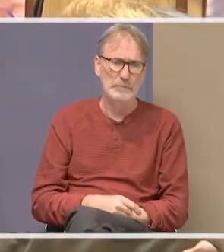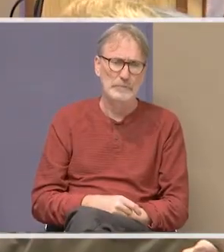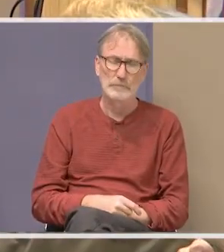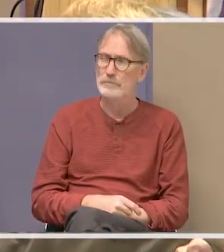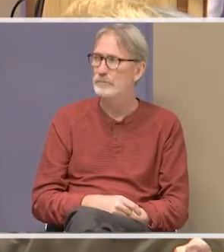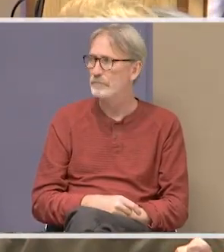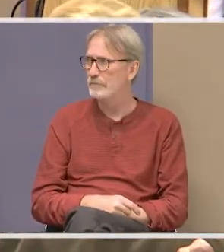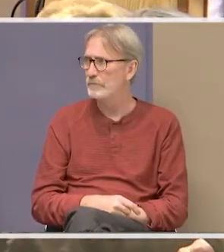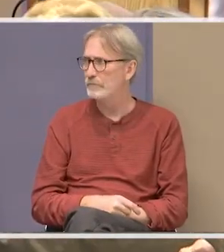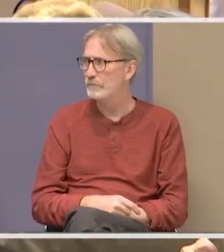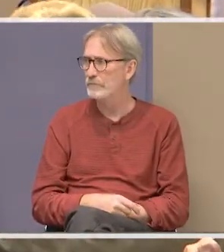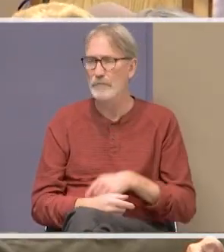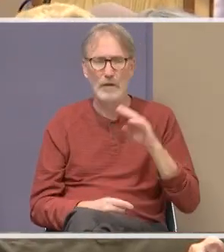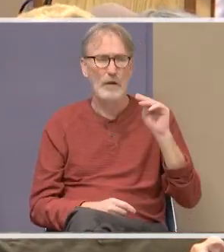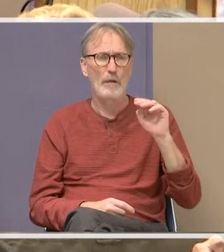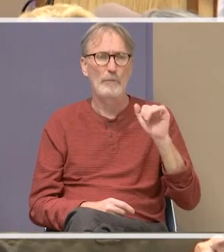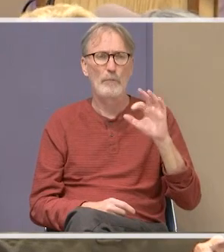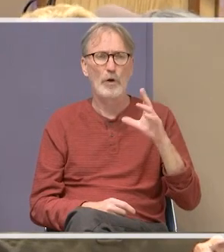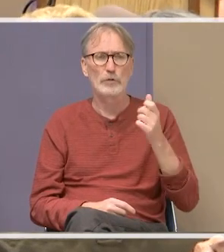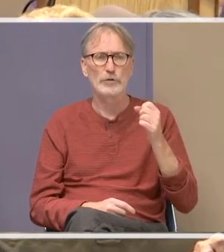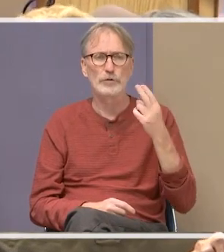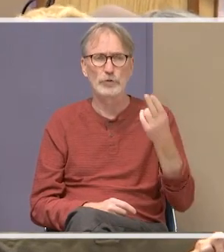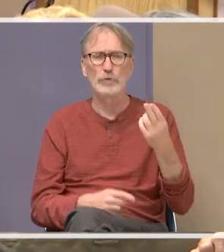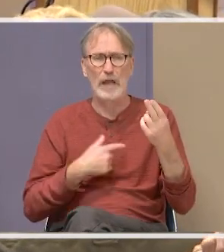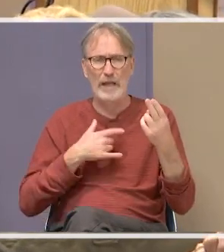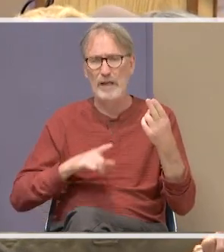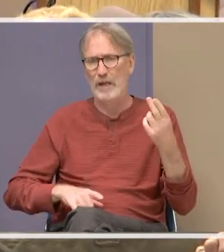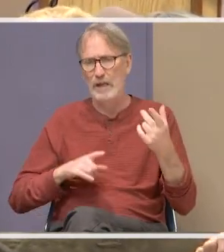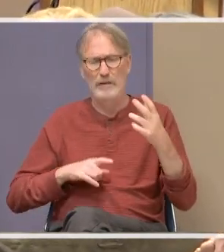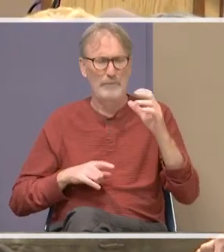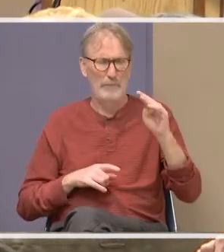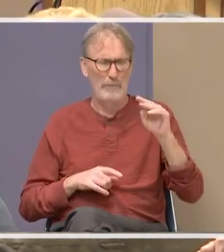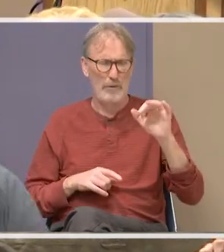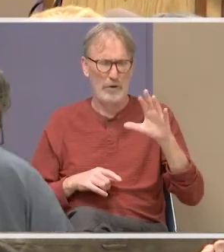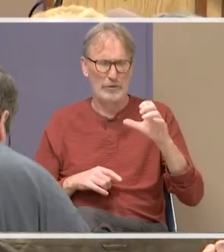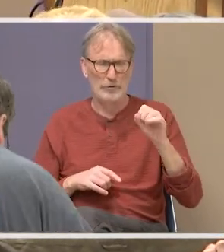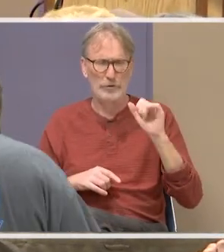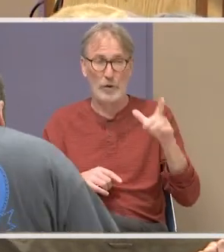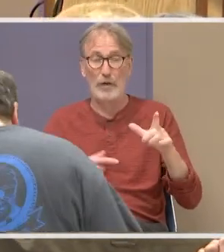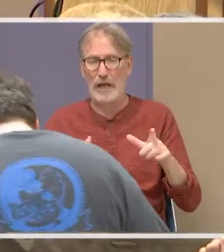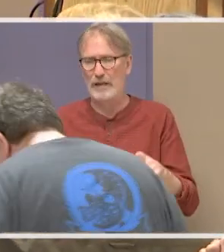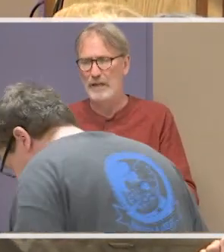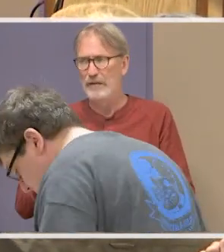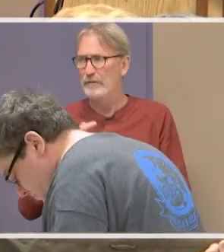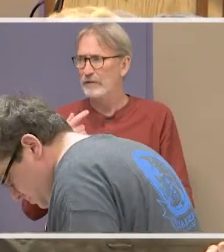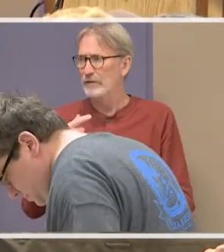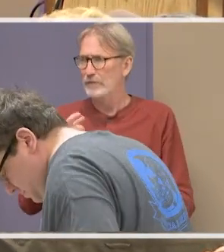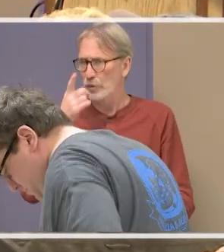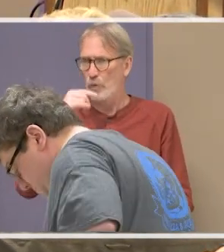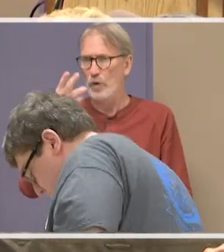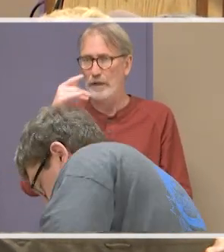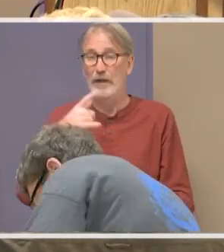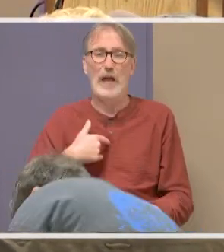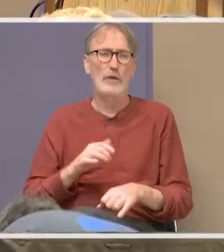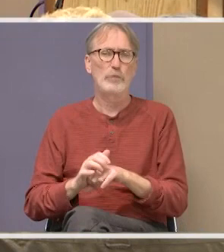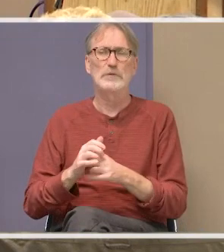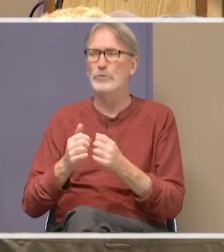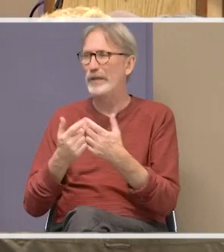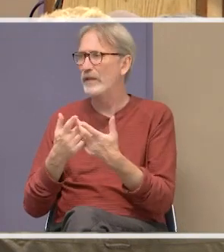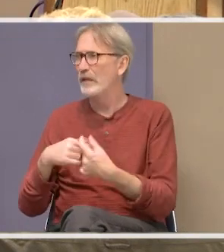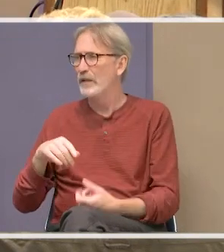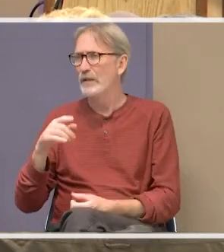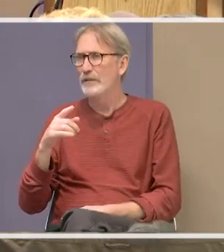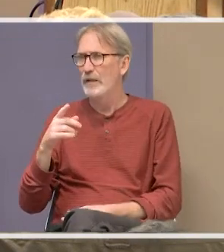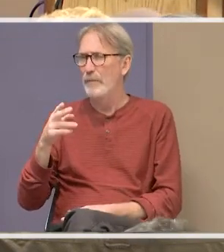Hi, thanks. I'm Marshall Hirschberg. I live in Squirrel Hill, and I coordinate and co-chair the Squirrel Hill Urban Coalition's